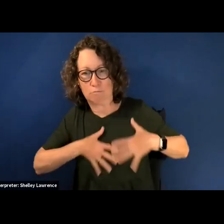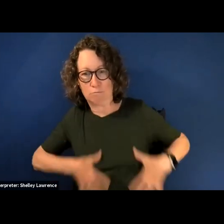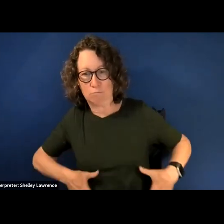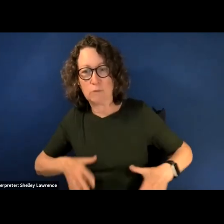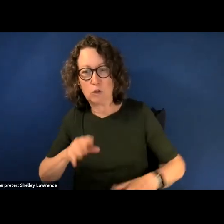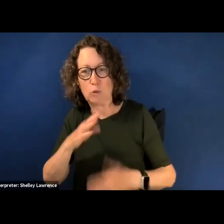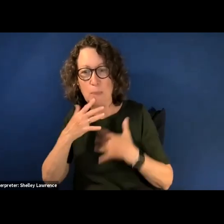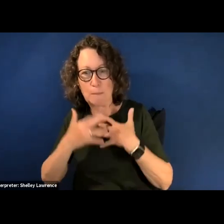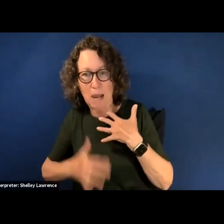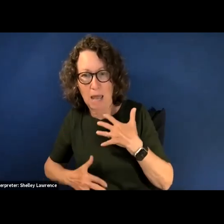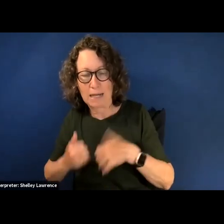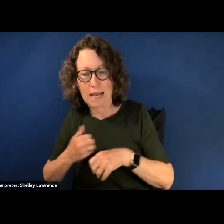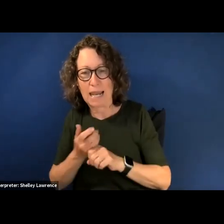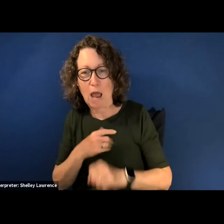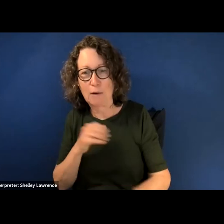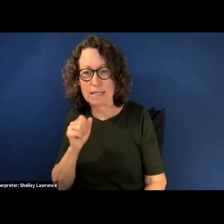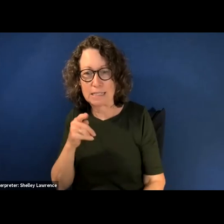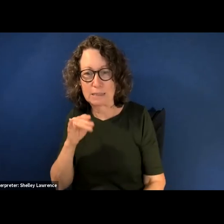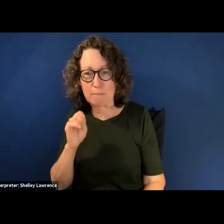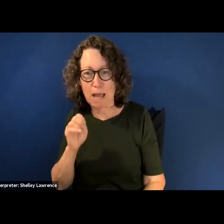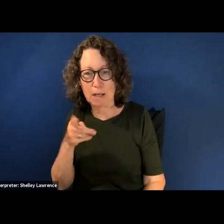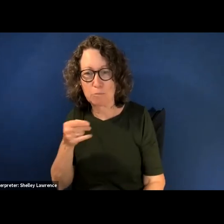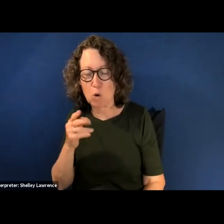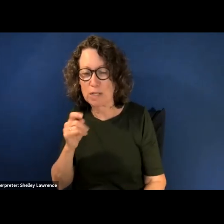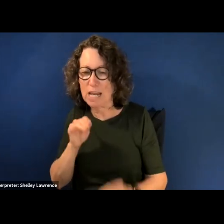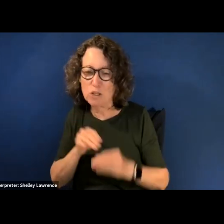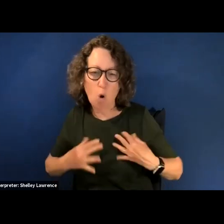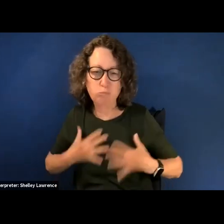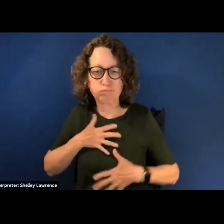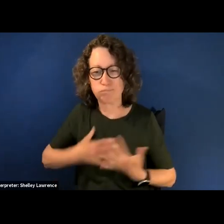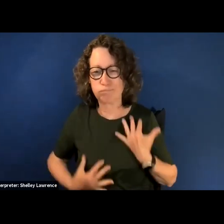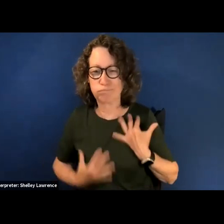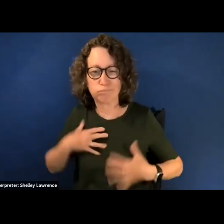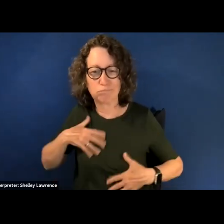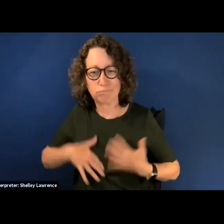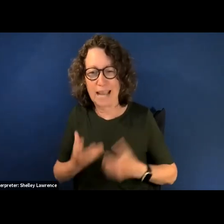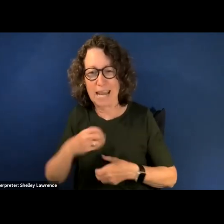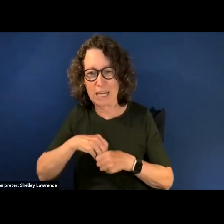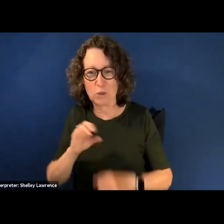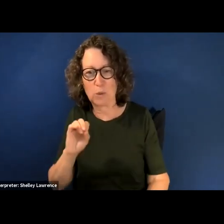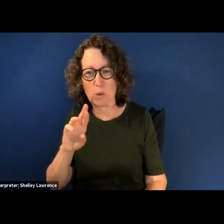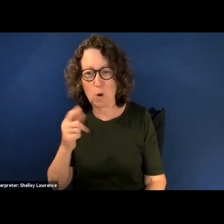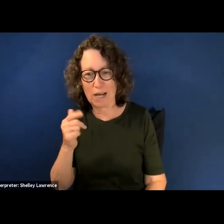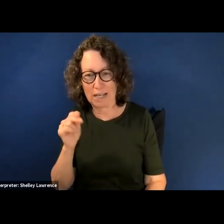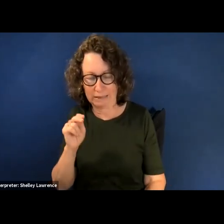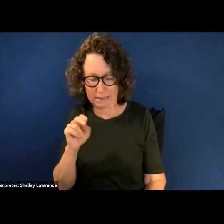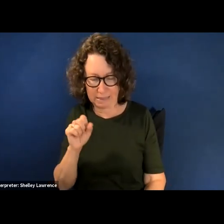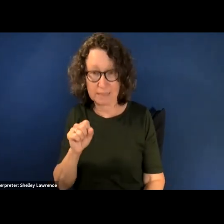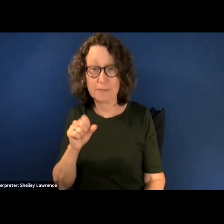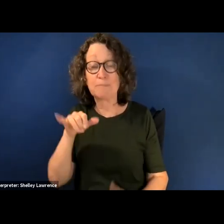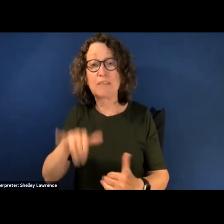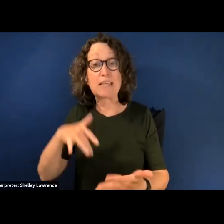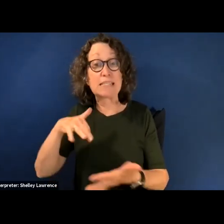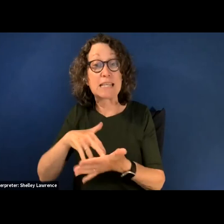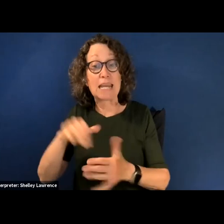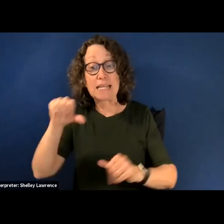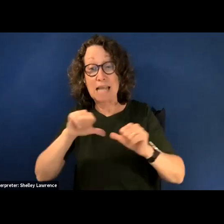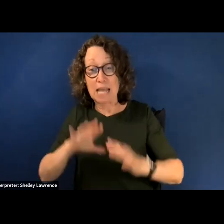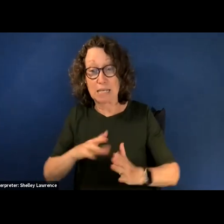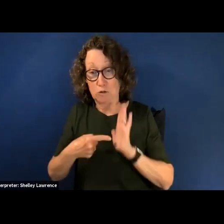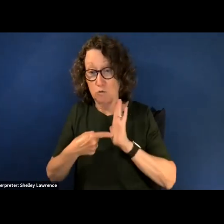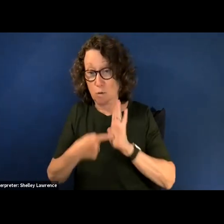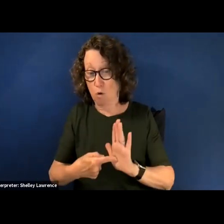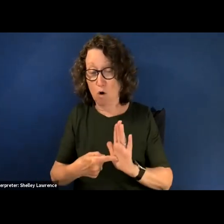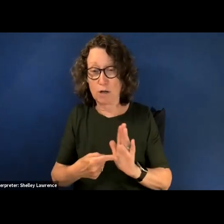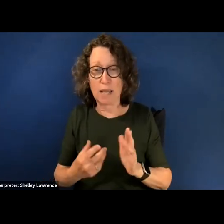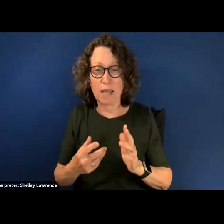bloodstream, allowing the spike protein element to flow freely through the body and into the organs. In this study, scientists reported